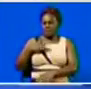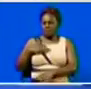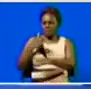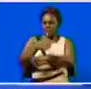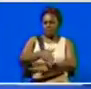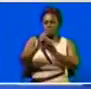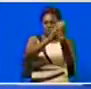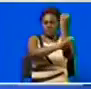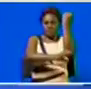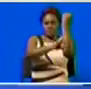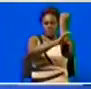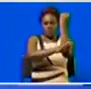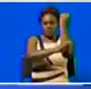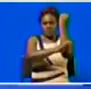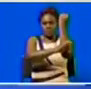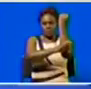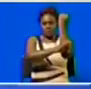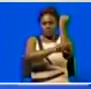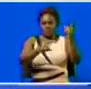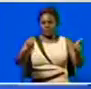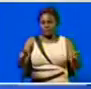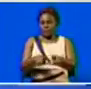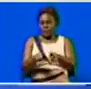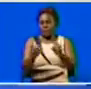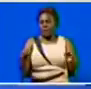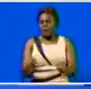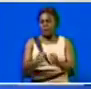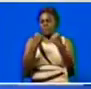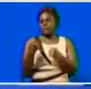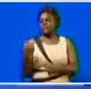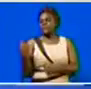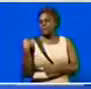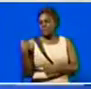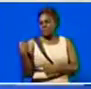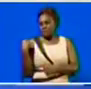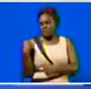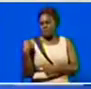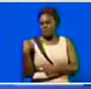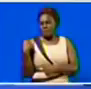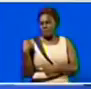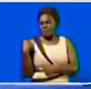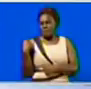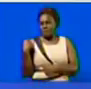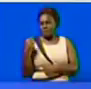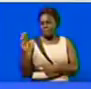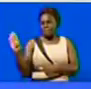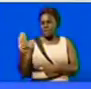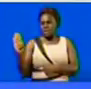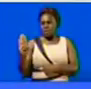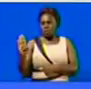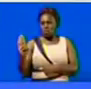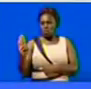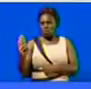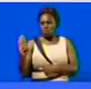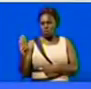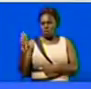country. This is in light of what just happened last evening in Baringo,